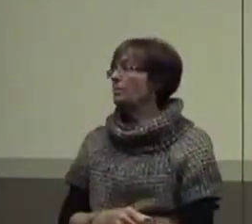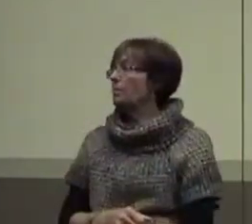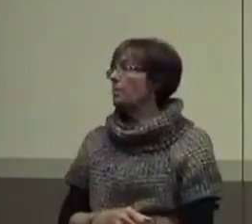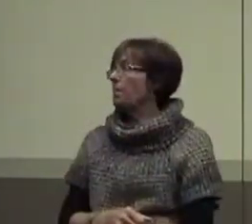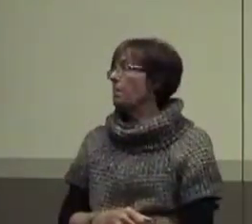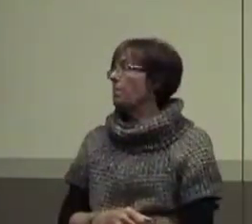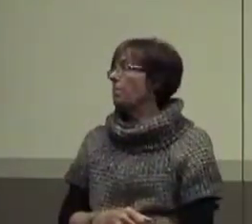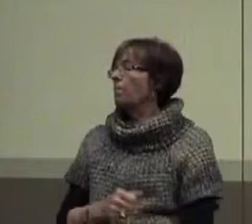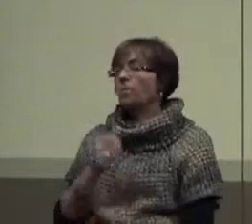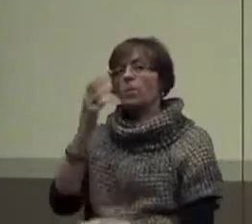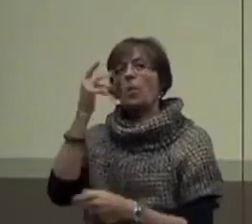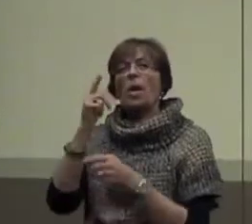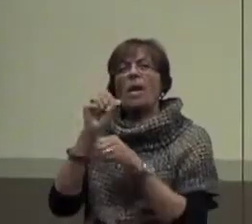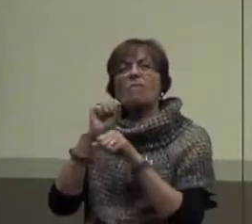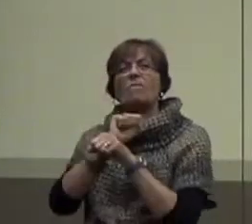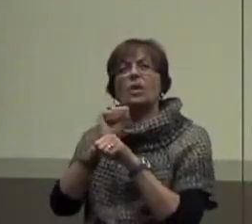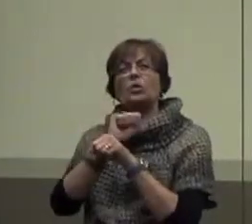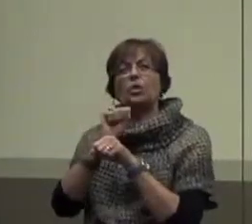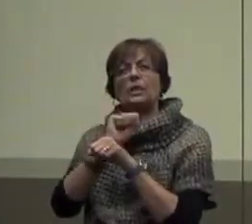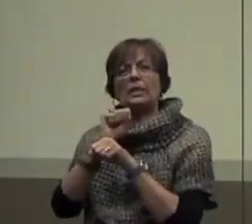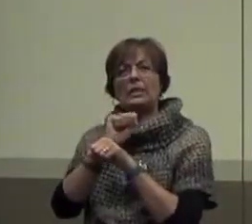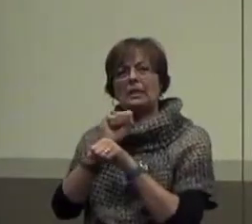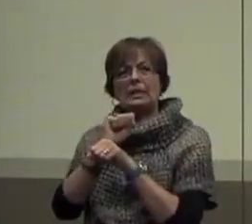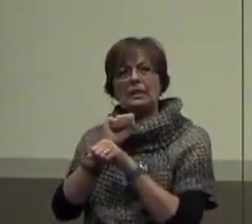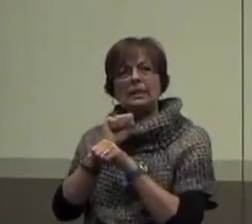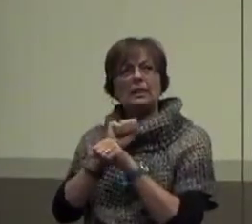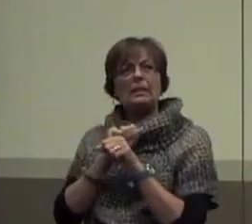Why do we need to think about the function when we're preventing following behaviors?